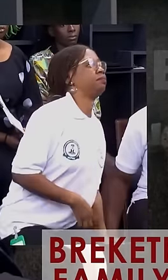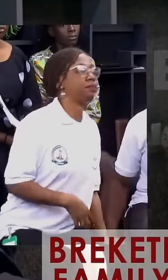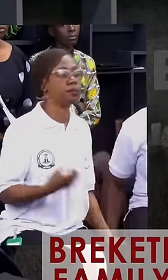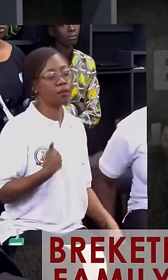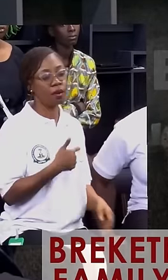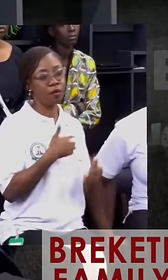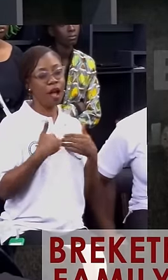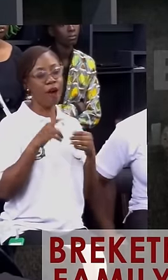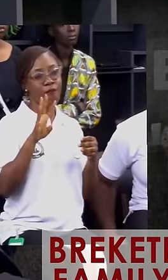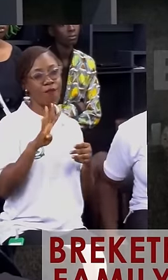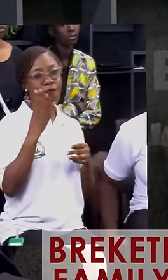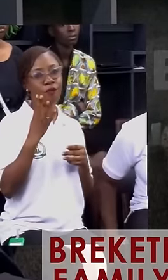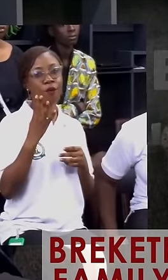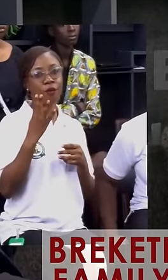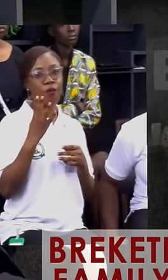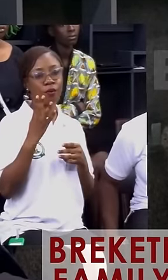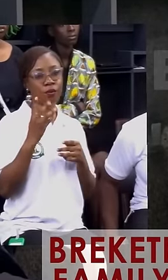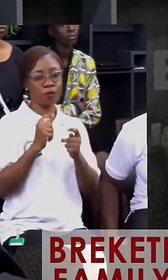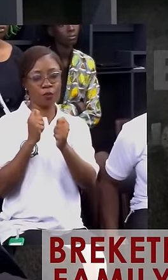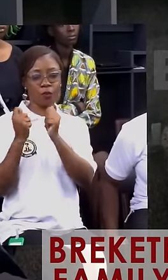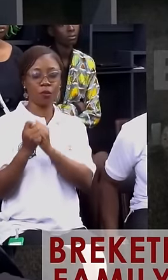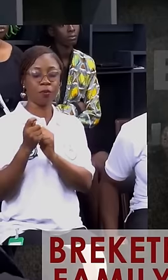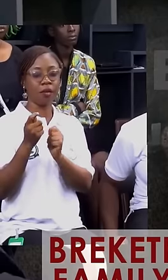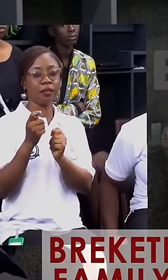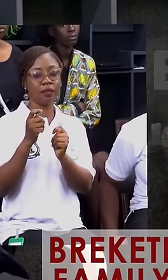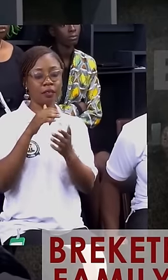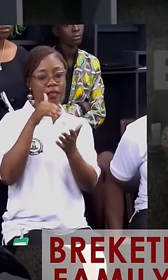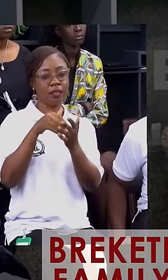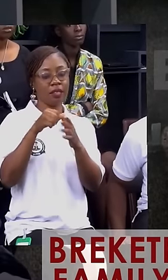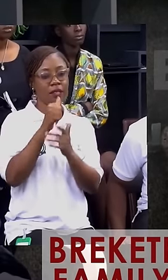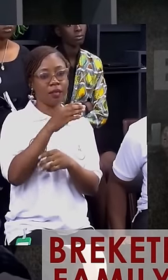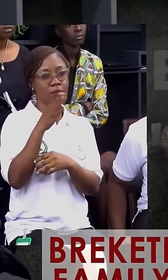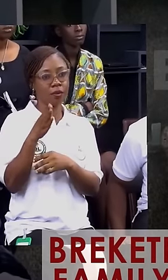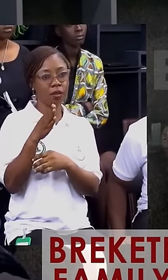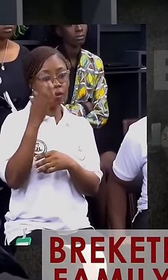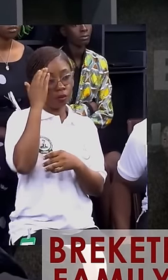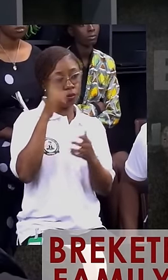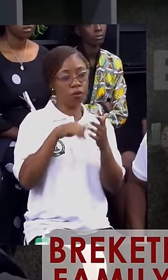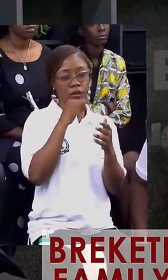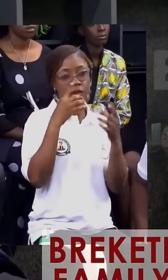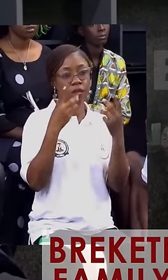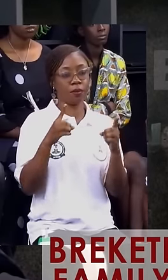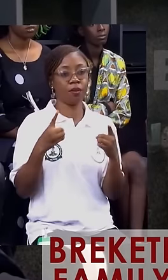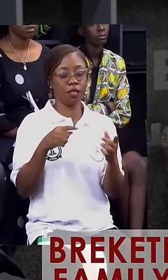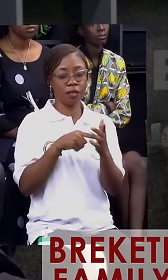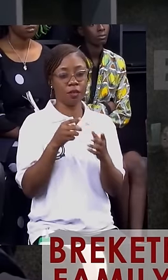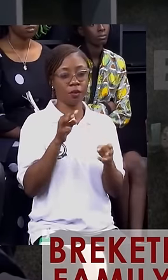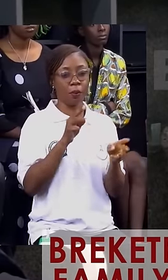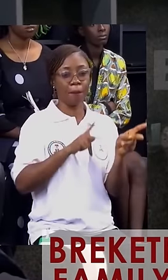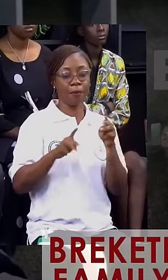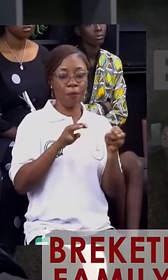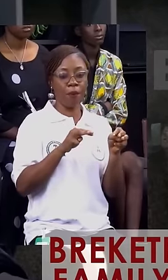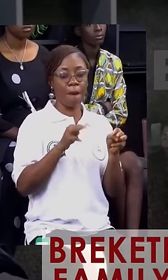insists on affidavit. You know what is happening? These people, first of all, they were motivated by